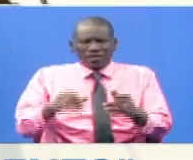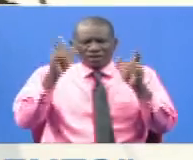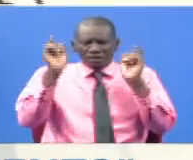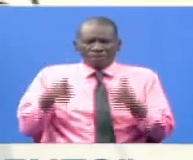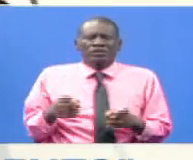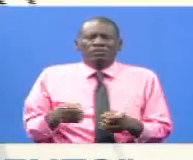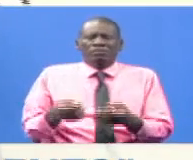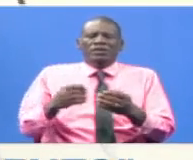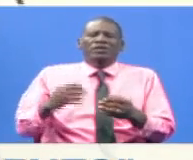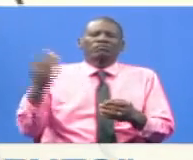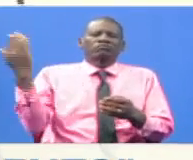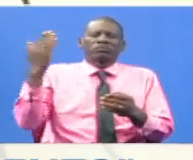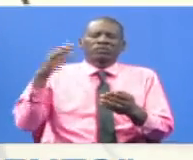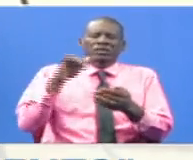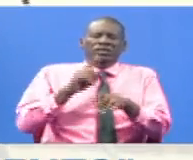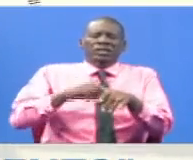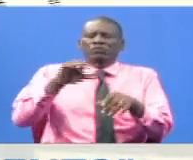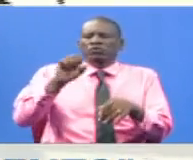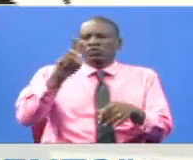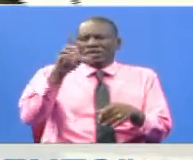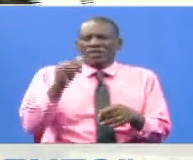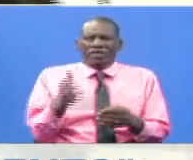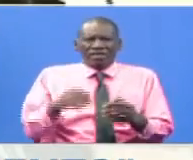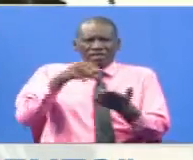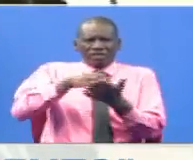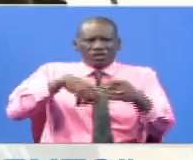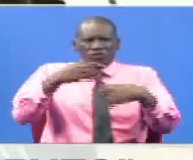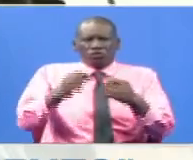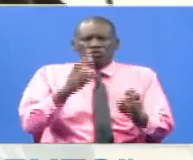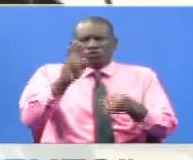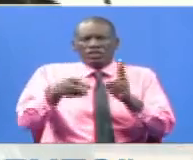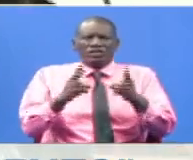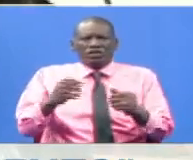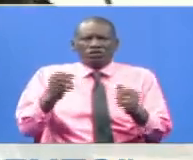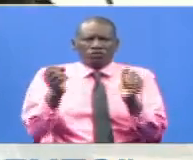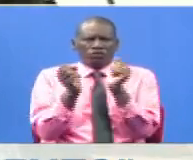Sudi. The case will now be heard on the 22nd of November.